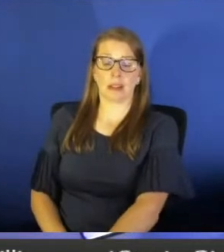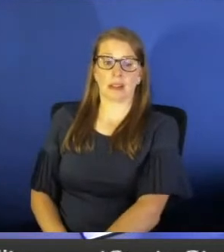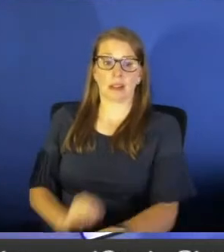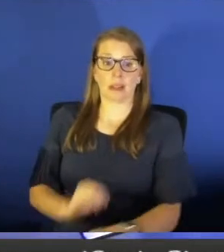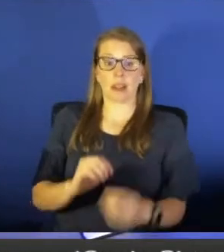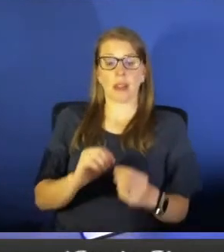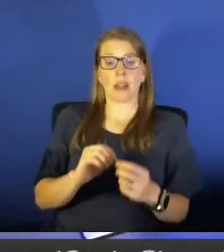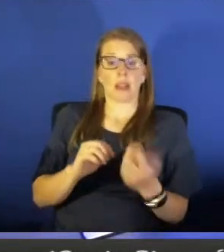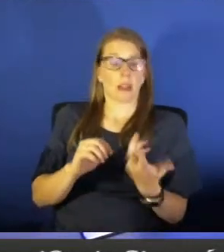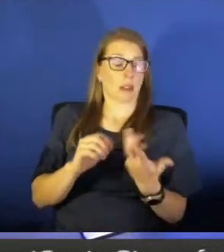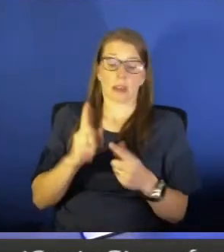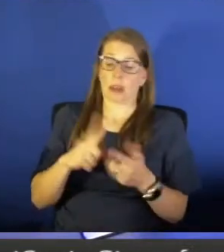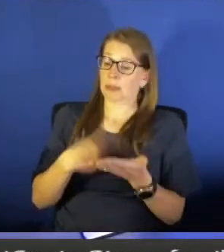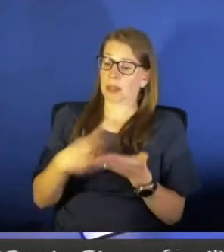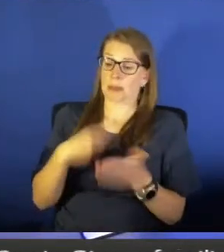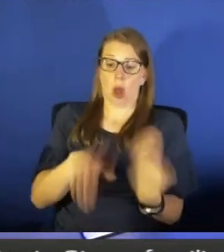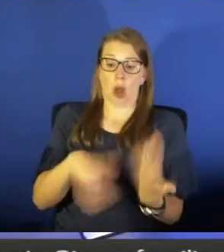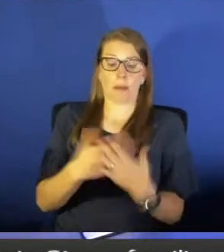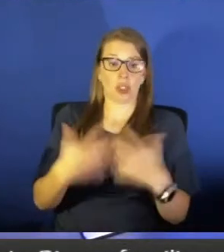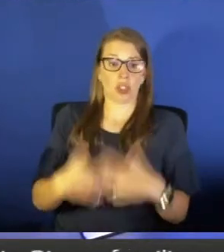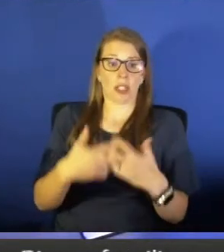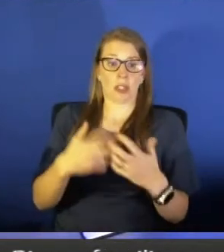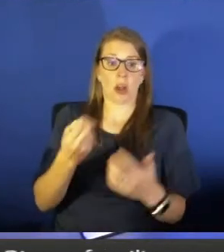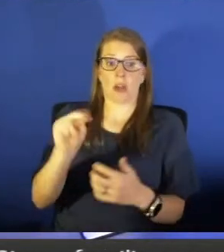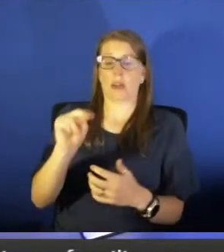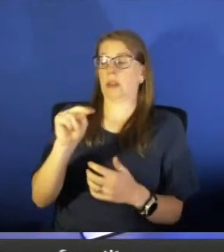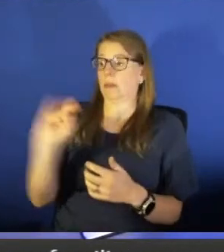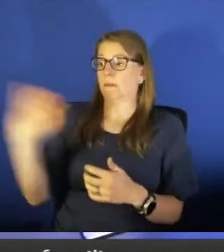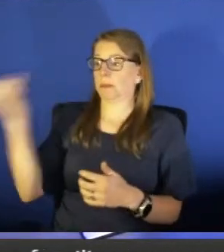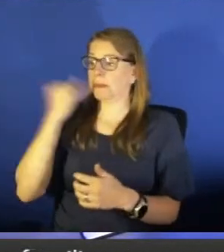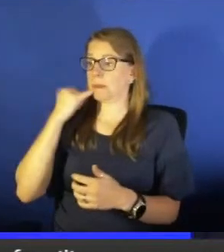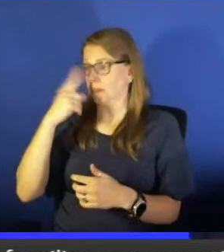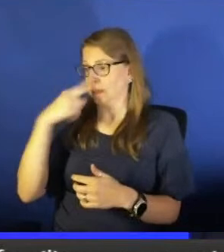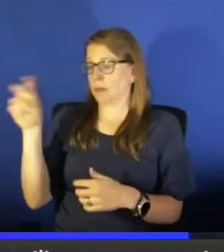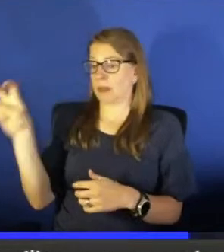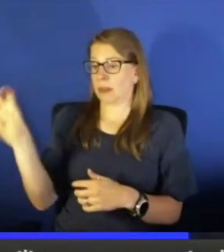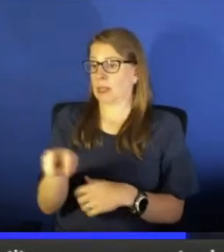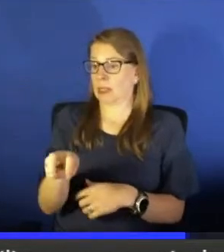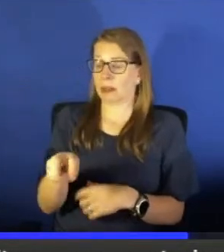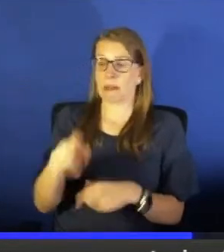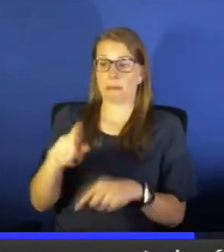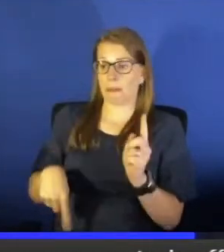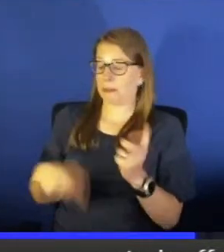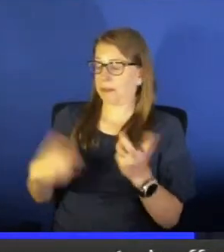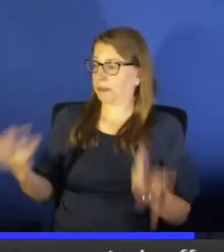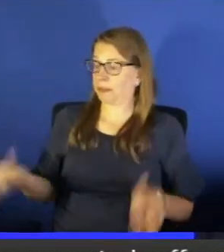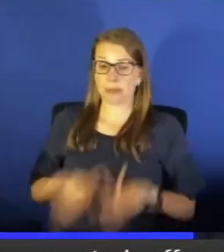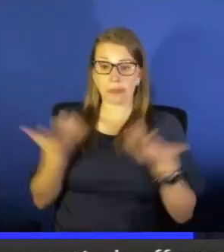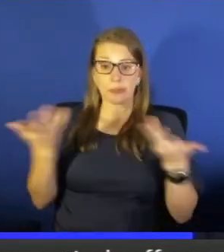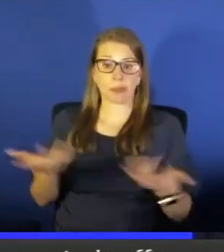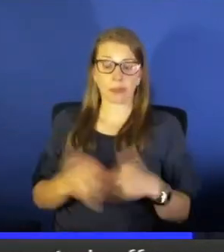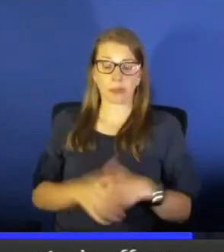Yep. And then we get a call from an outlying hospital, say, hey, can we send somebody else in? You couldn't do it. And then when you